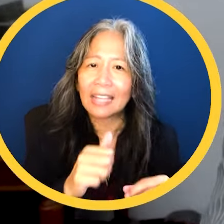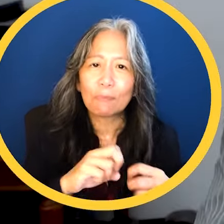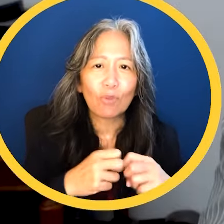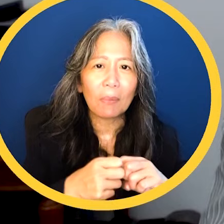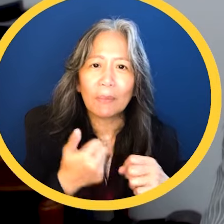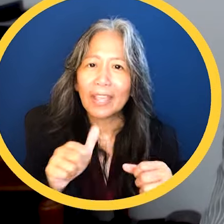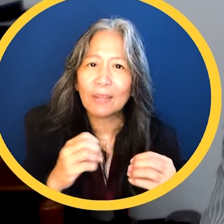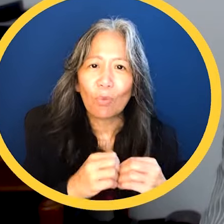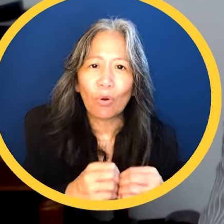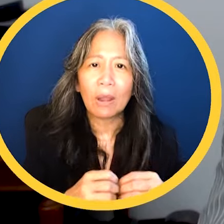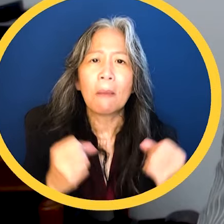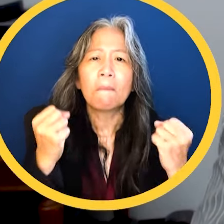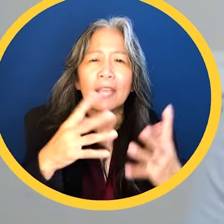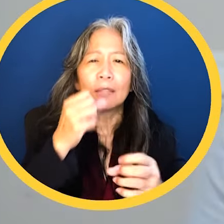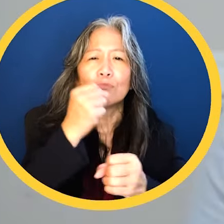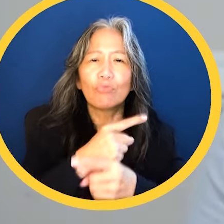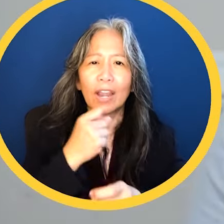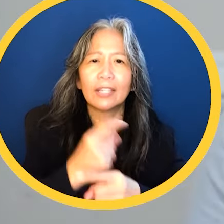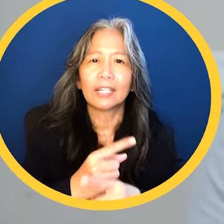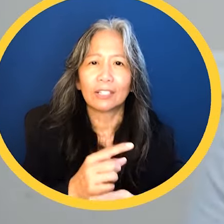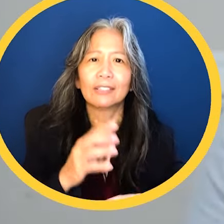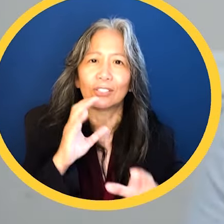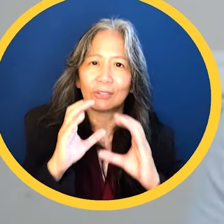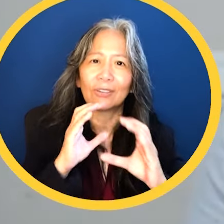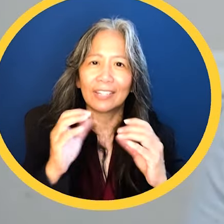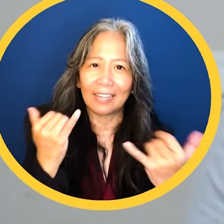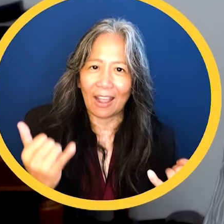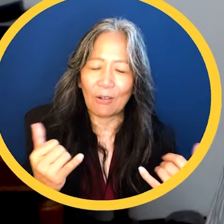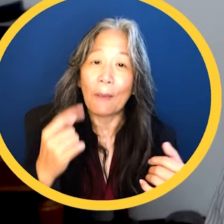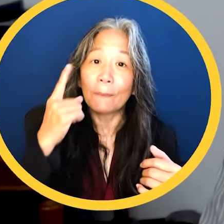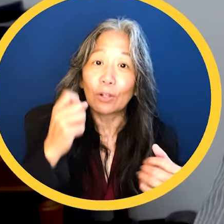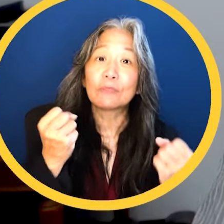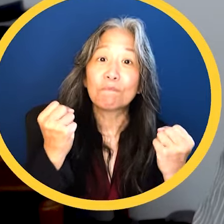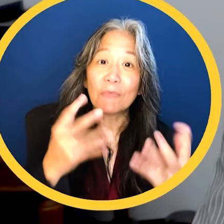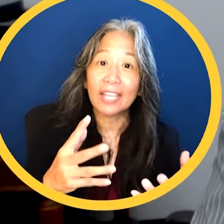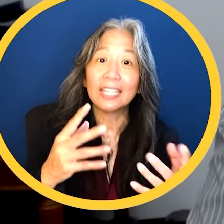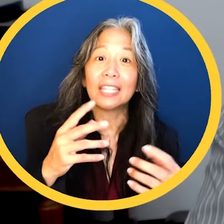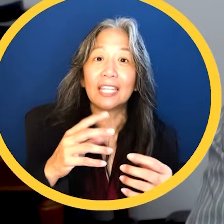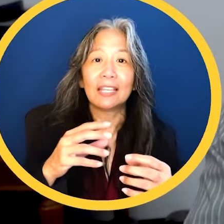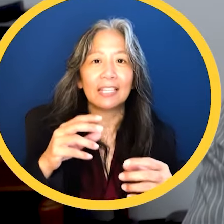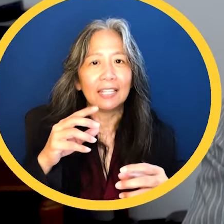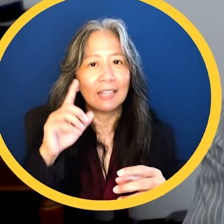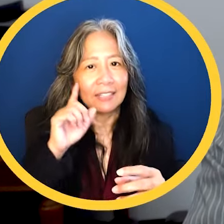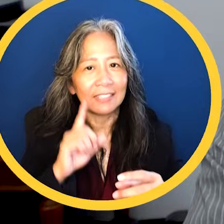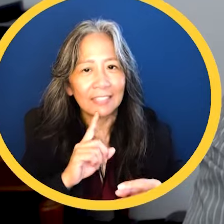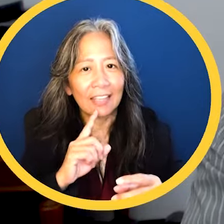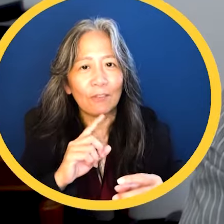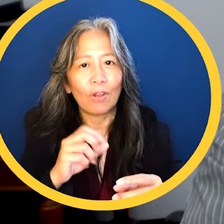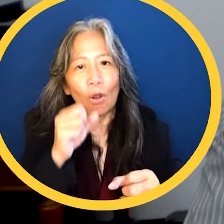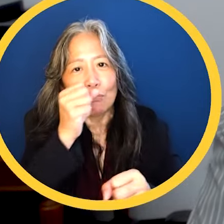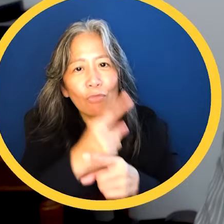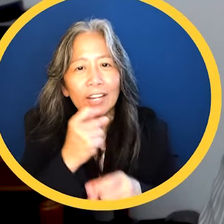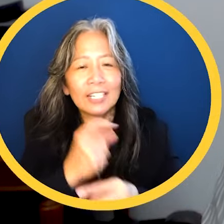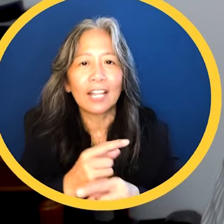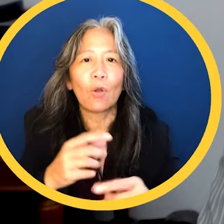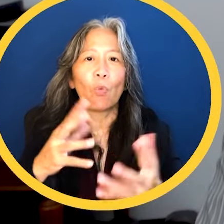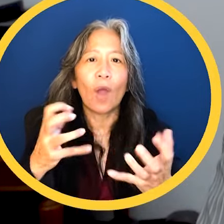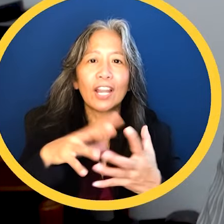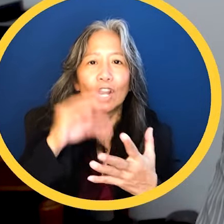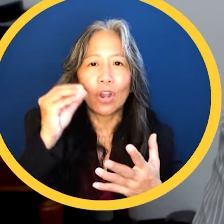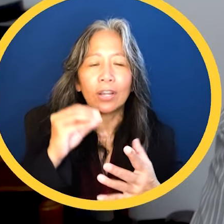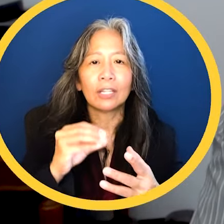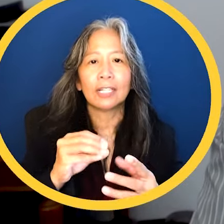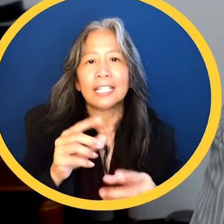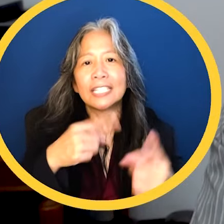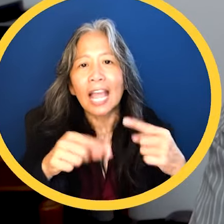an issue anymore. There's so many brethren in the church that can talk to you now because there's so many brethren wanting to learn sign language